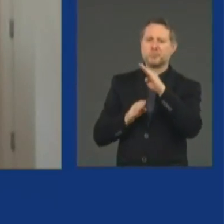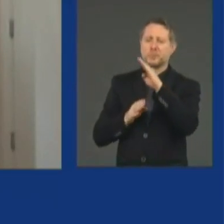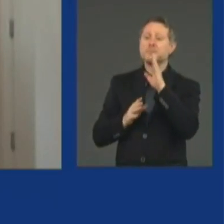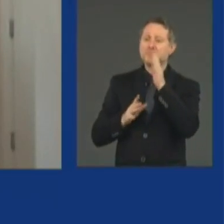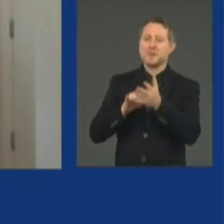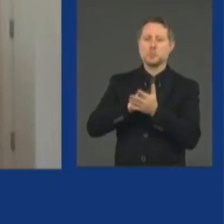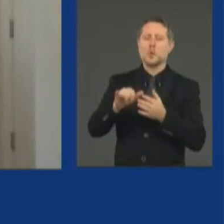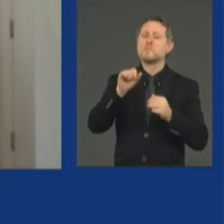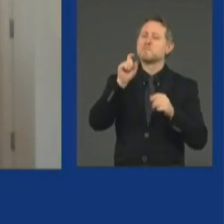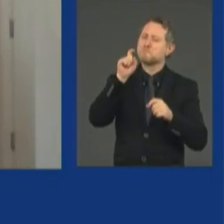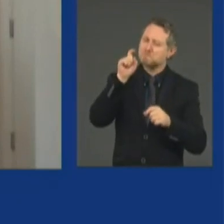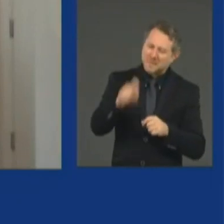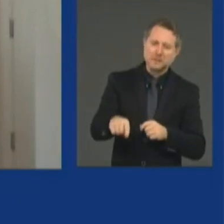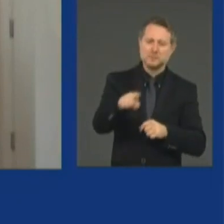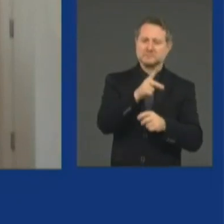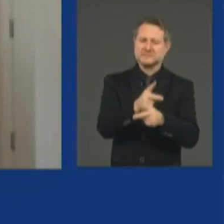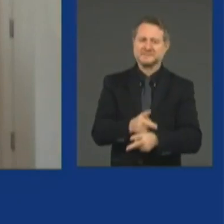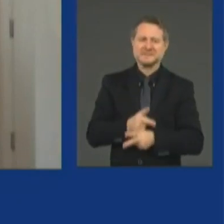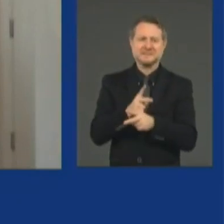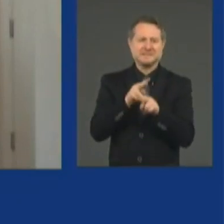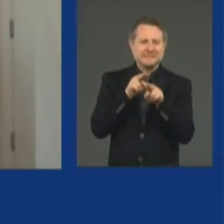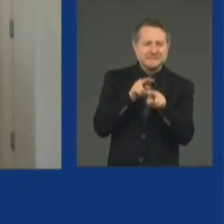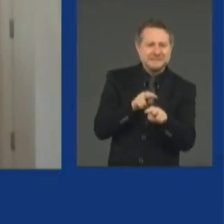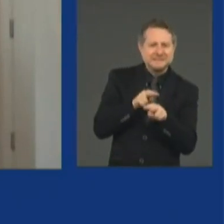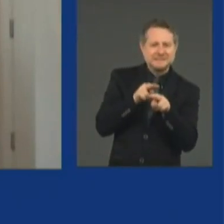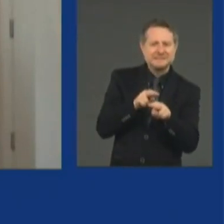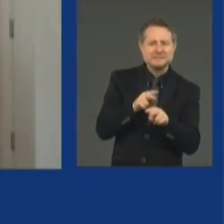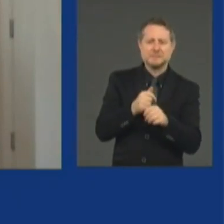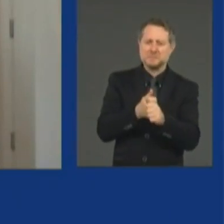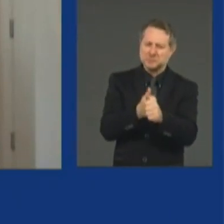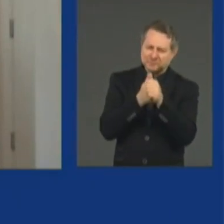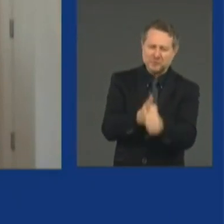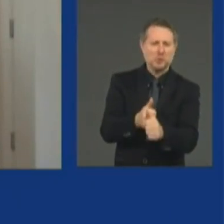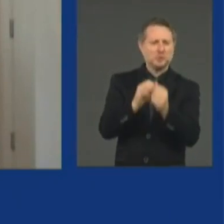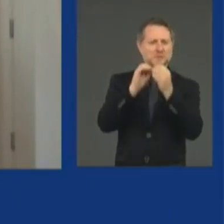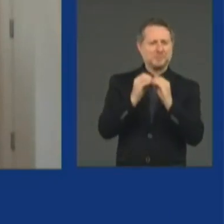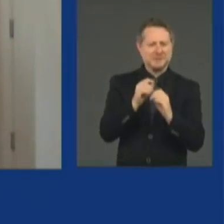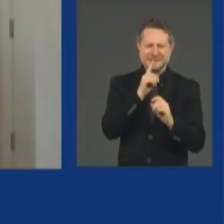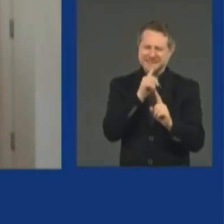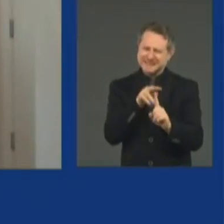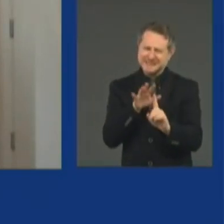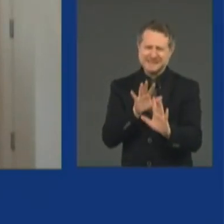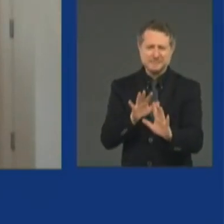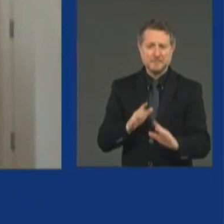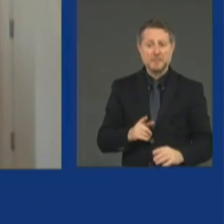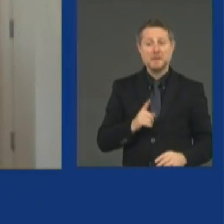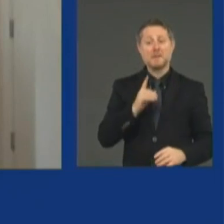vigilant and to follow the data. So I think I say, Governor, thank you for this